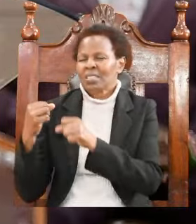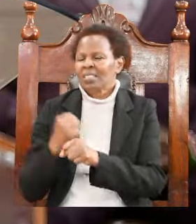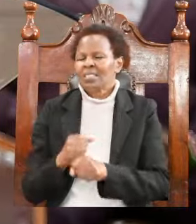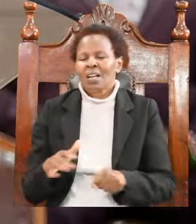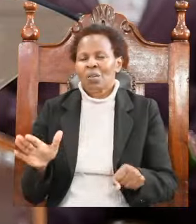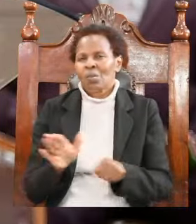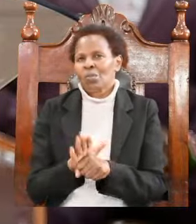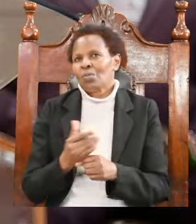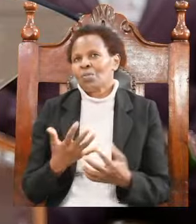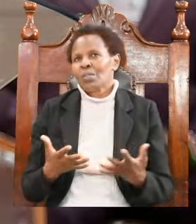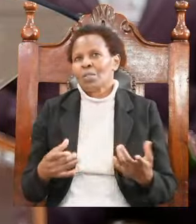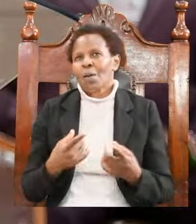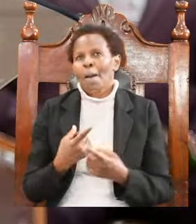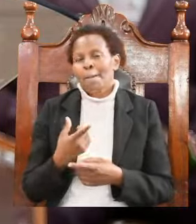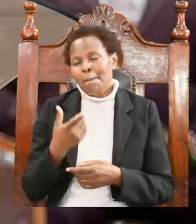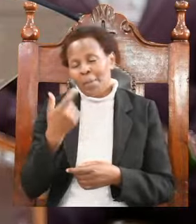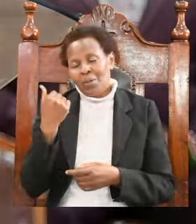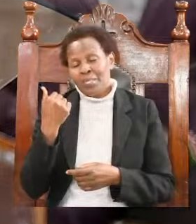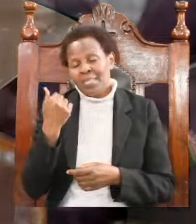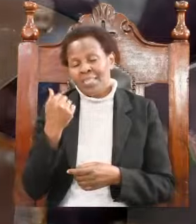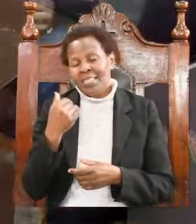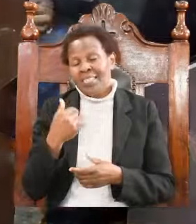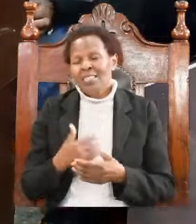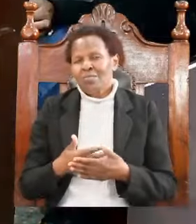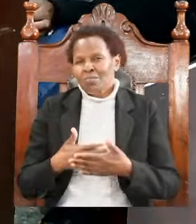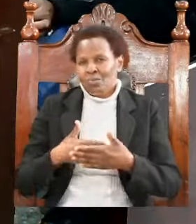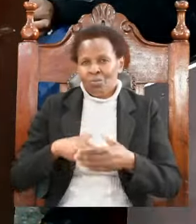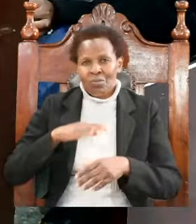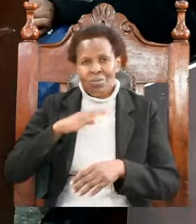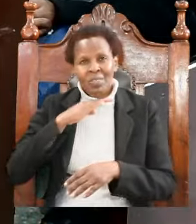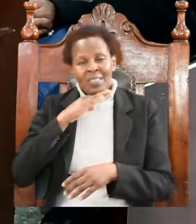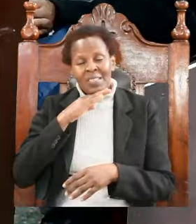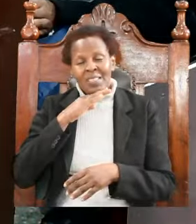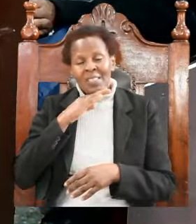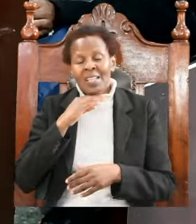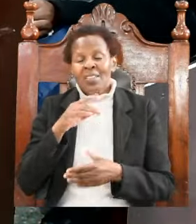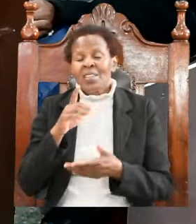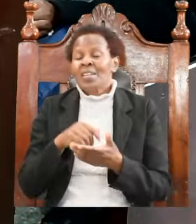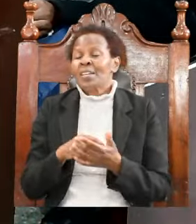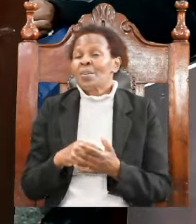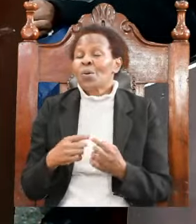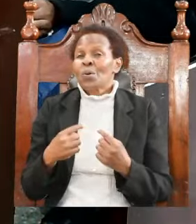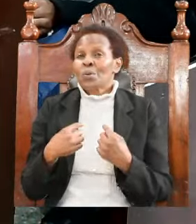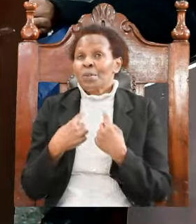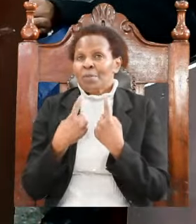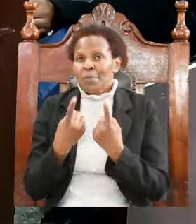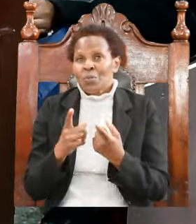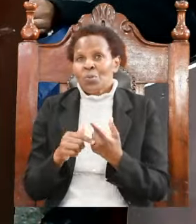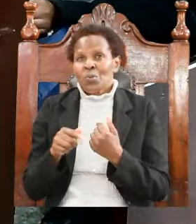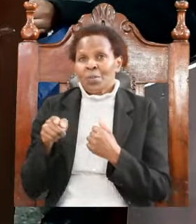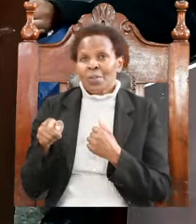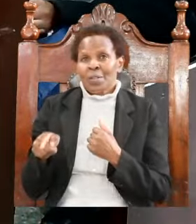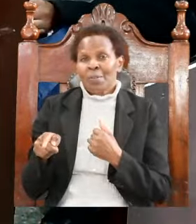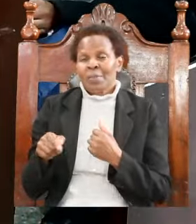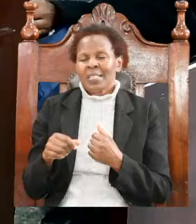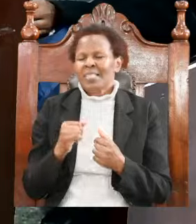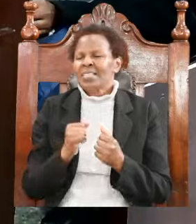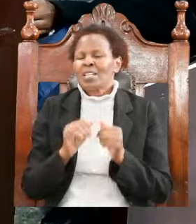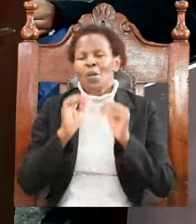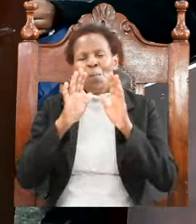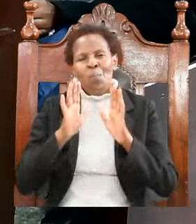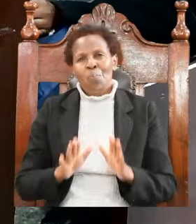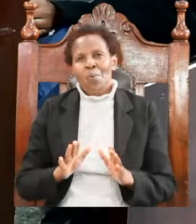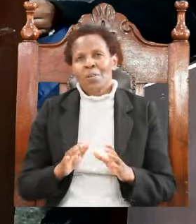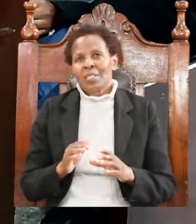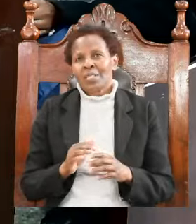many things. And because he was at the point of death, the information that he needed to give to Timothy was the most